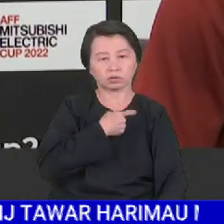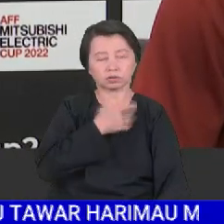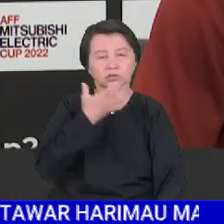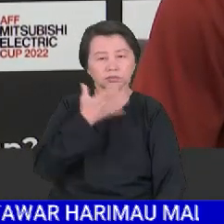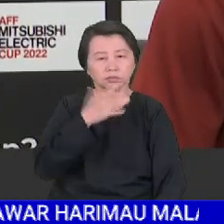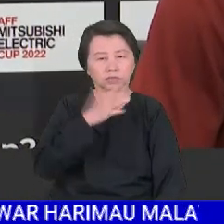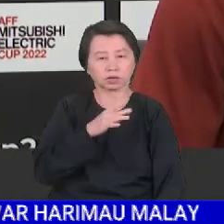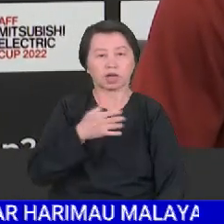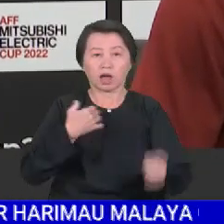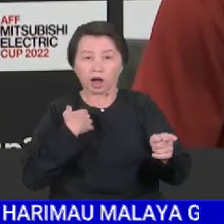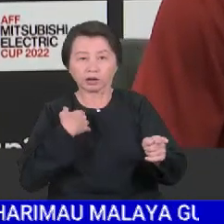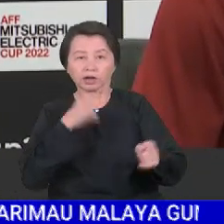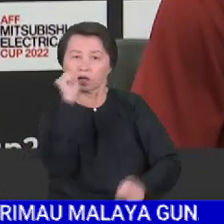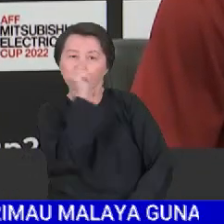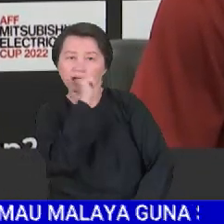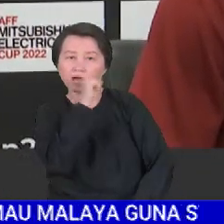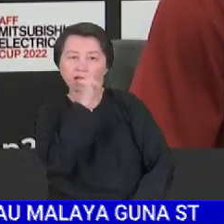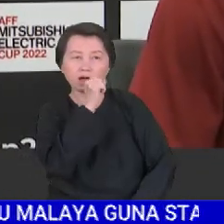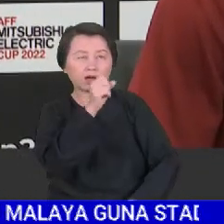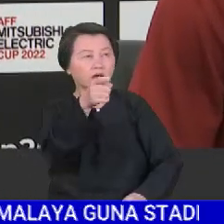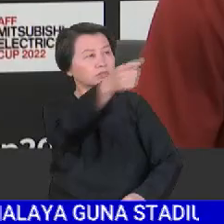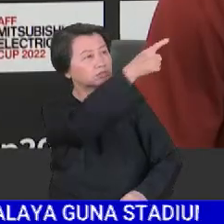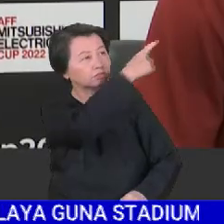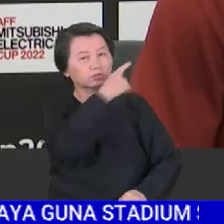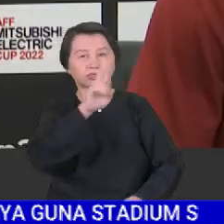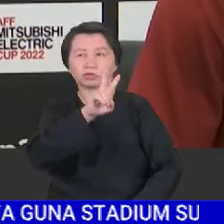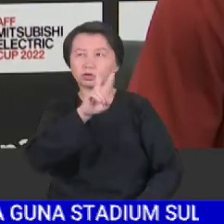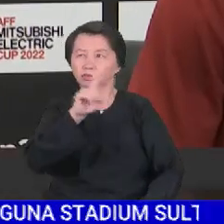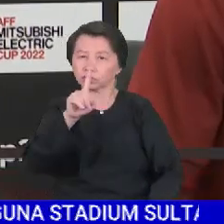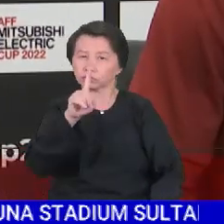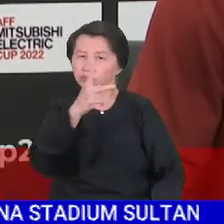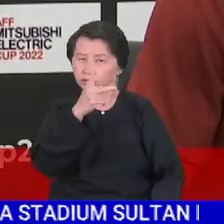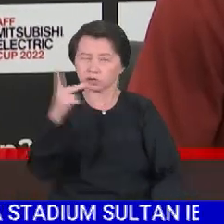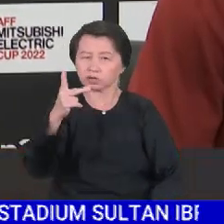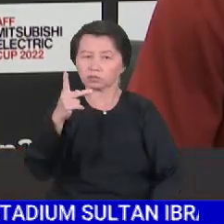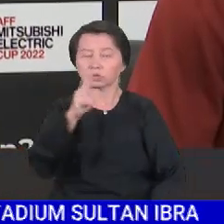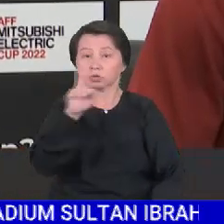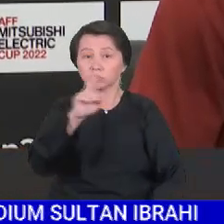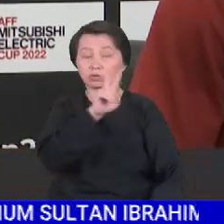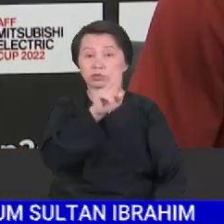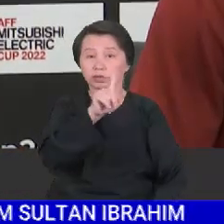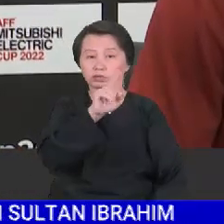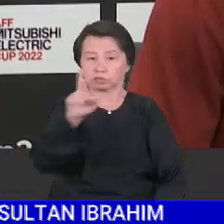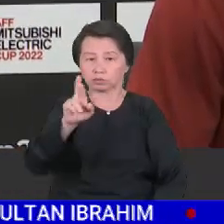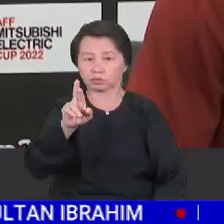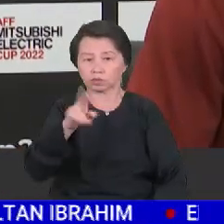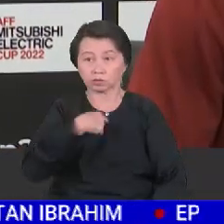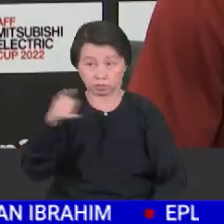lucky with the concert that reduced 20 something thousand. We are happy for